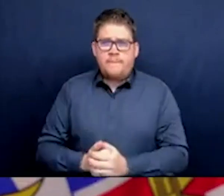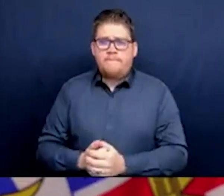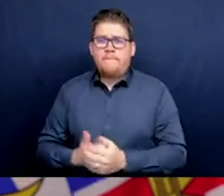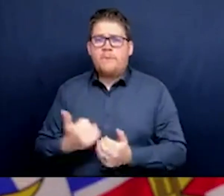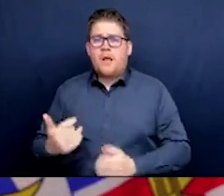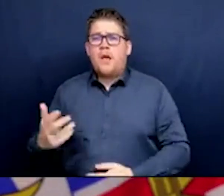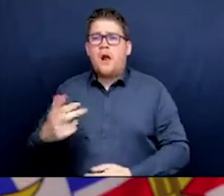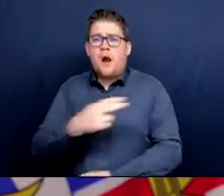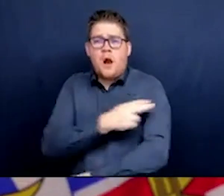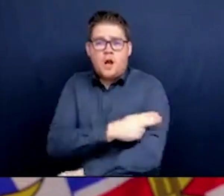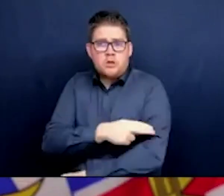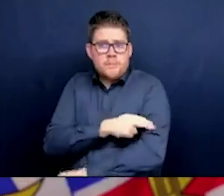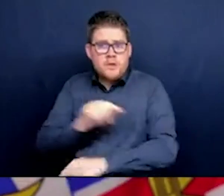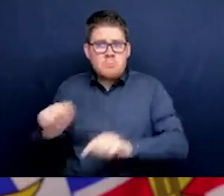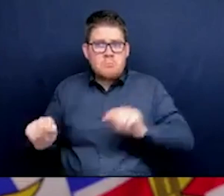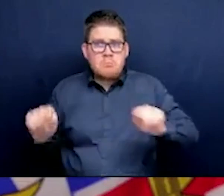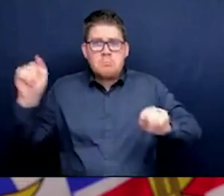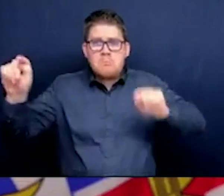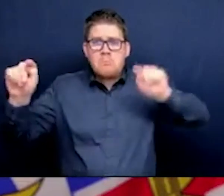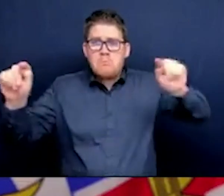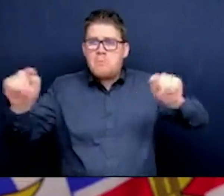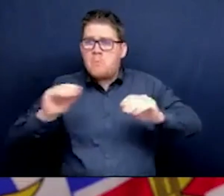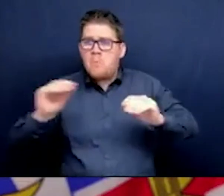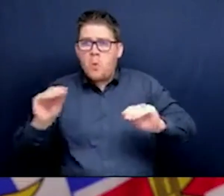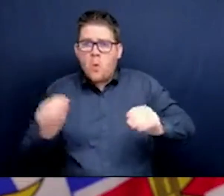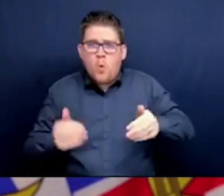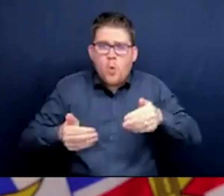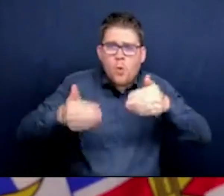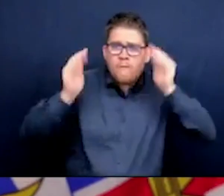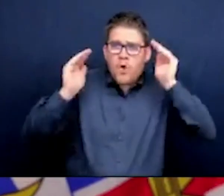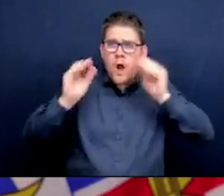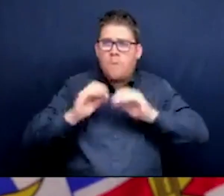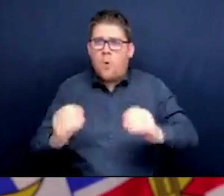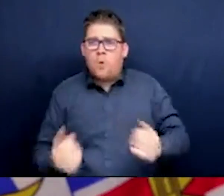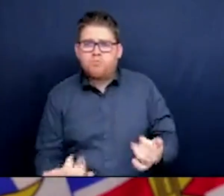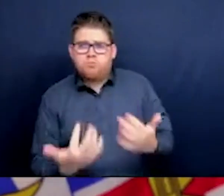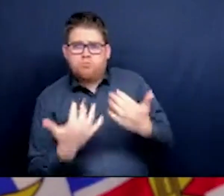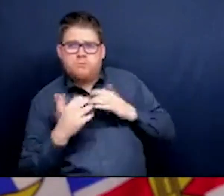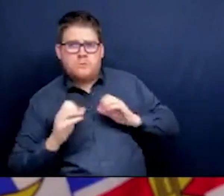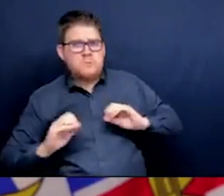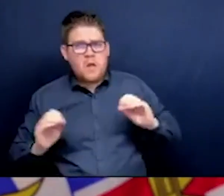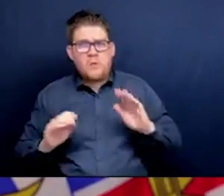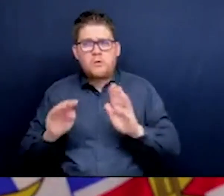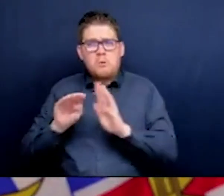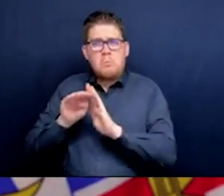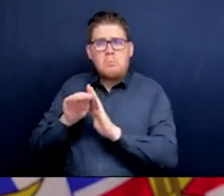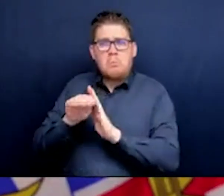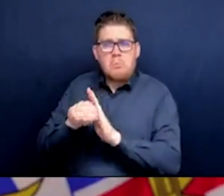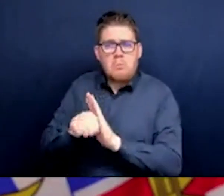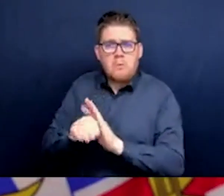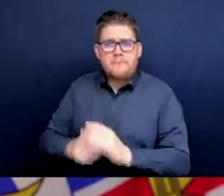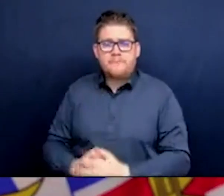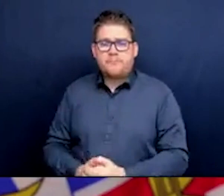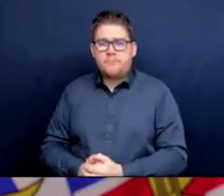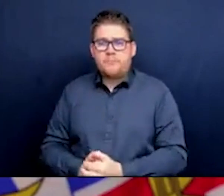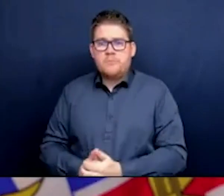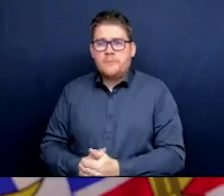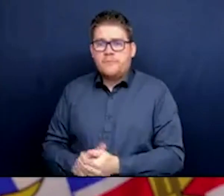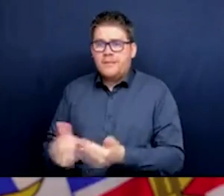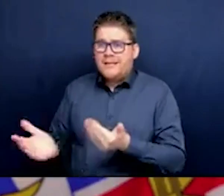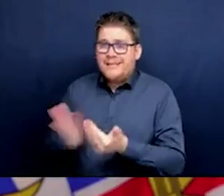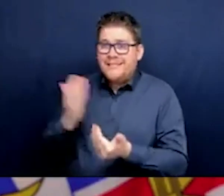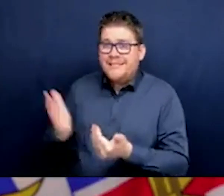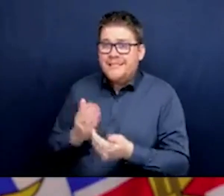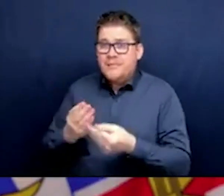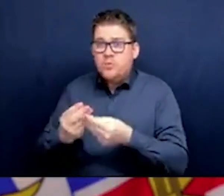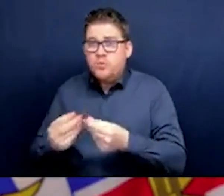that has been seen in some other jurisdictions. But it has not been easy in any way, and I cannot imagine where we